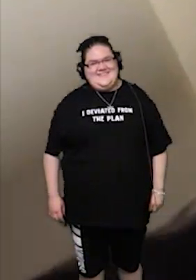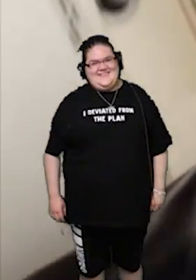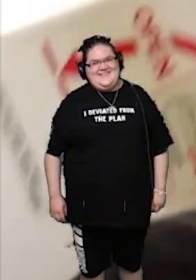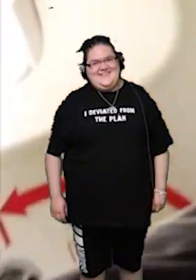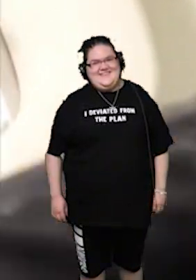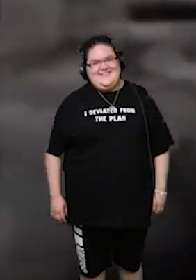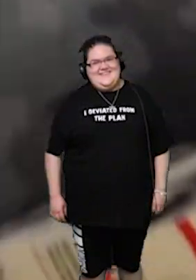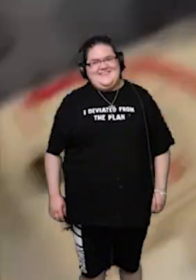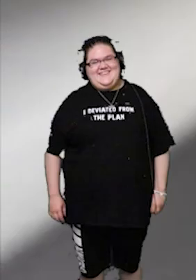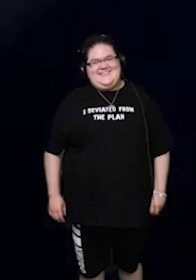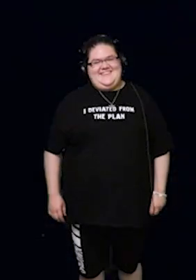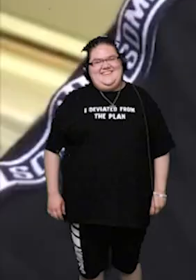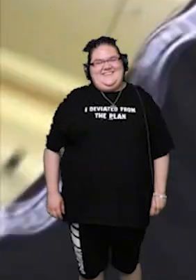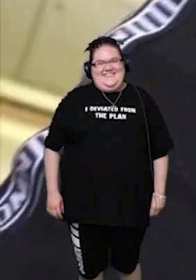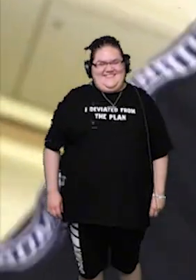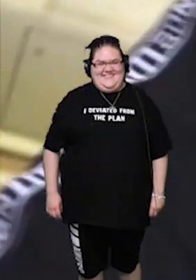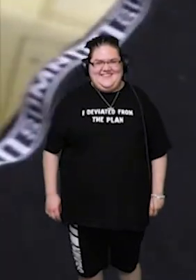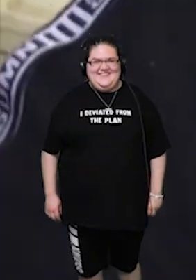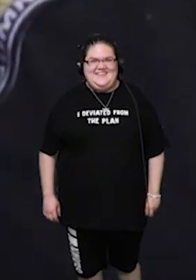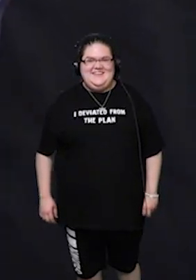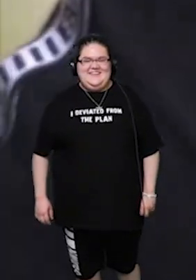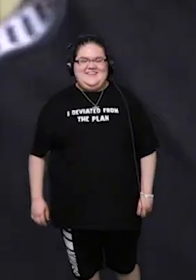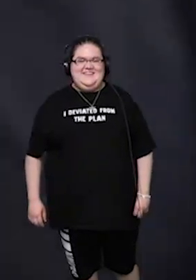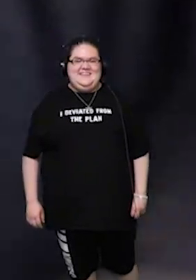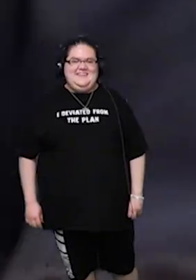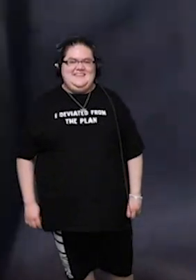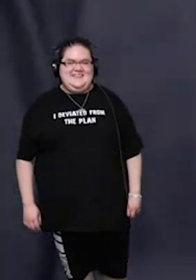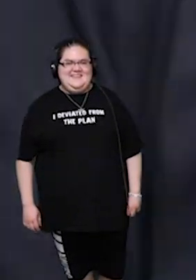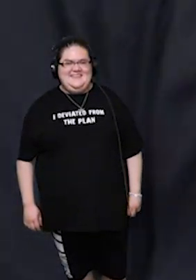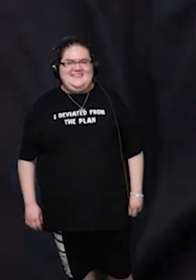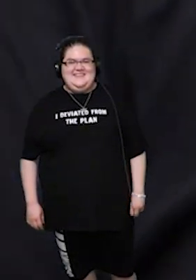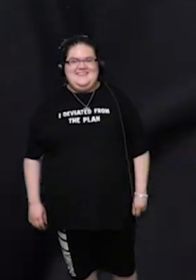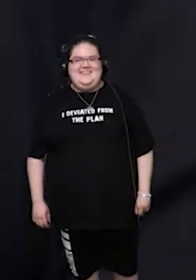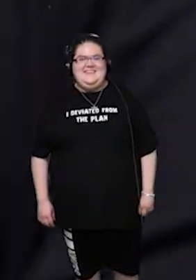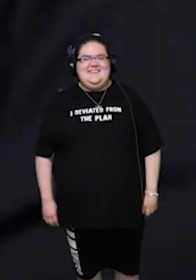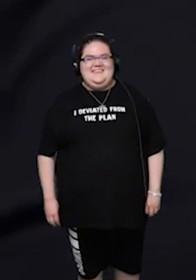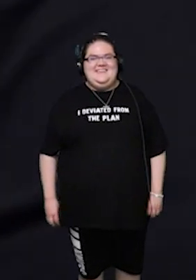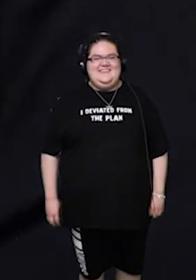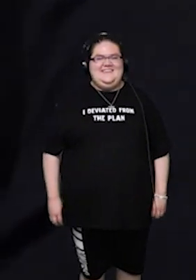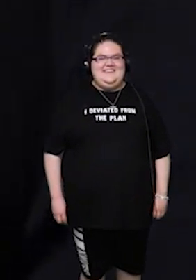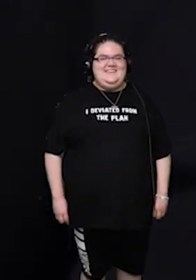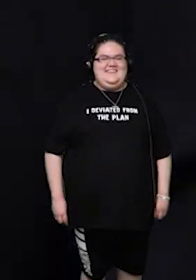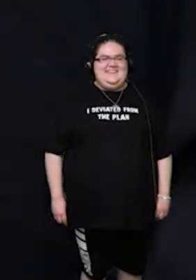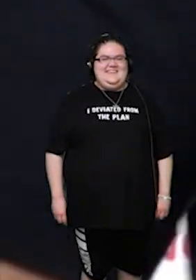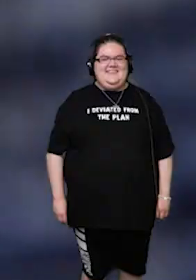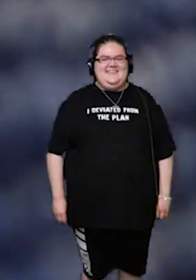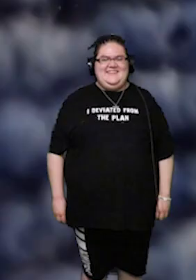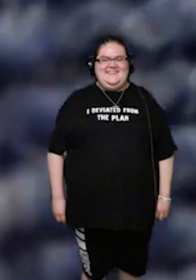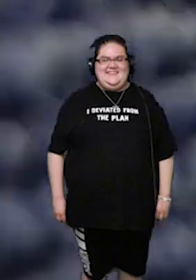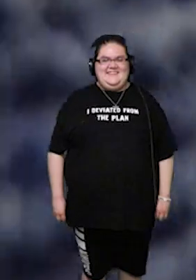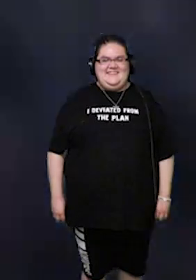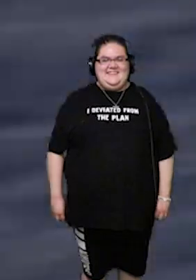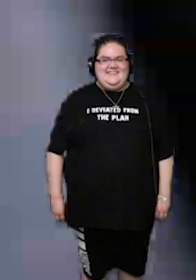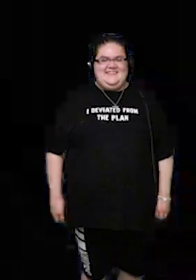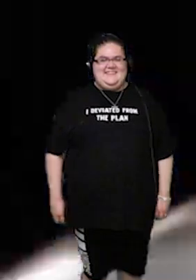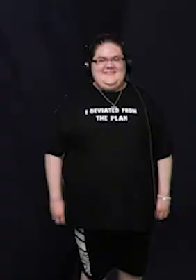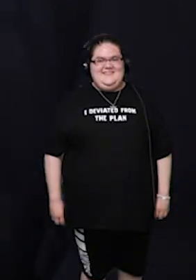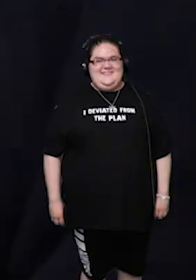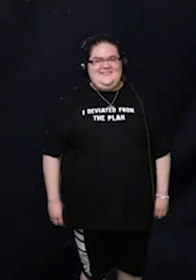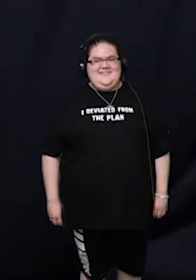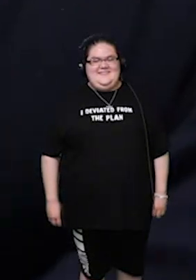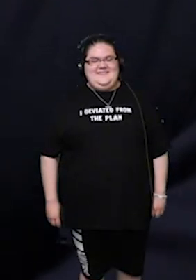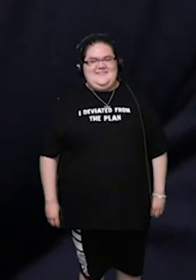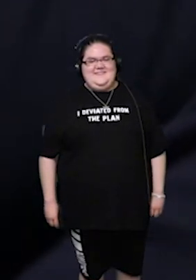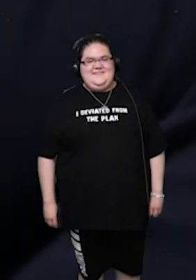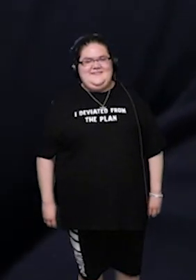Come through. My guardian angel. It's not a very good spot, I can't lie to you, brother. And it's quite bait now that these are here. Just leave it there. You probably don't want